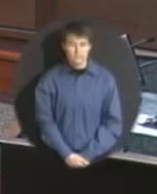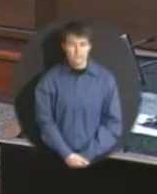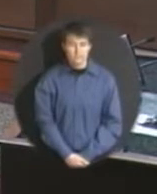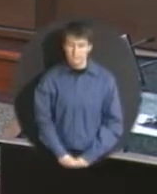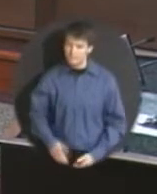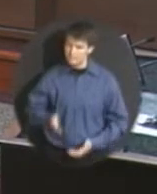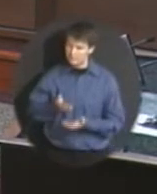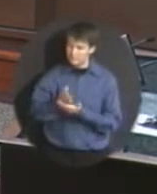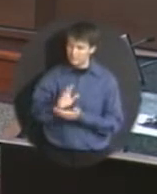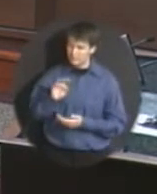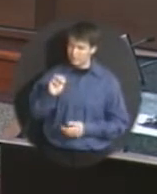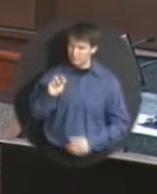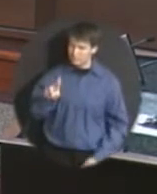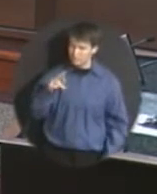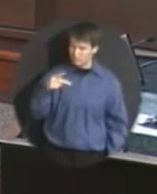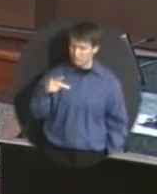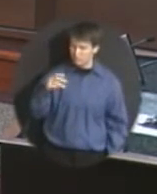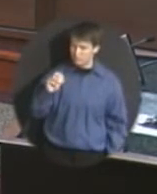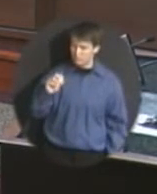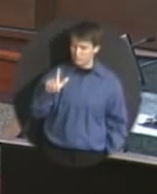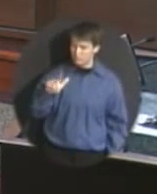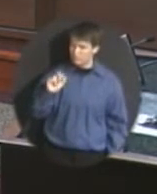All right, Mr. Poland